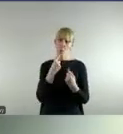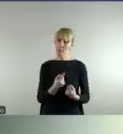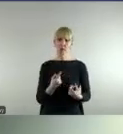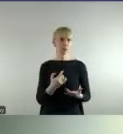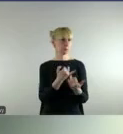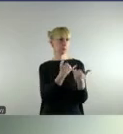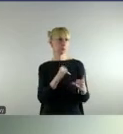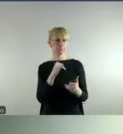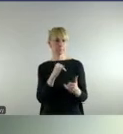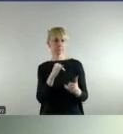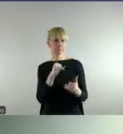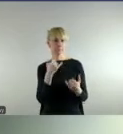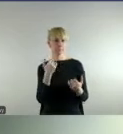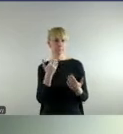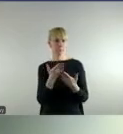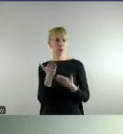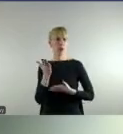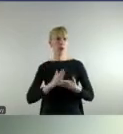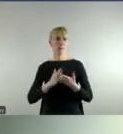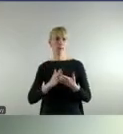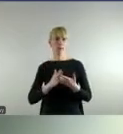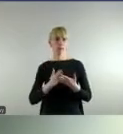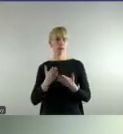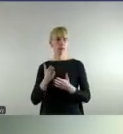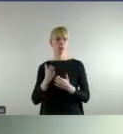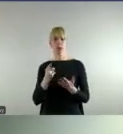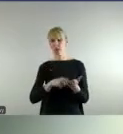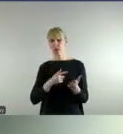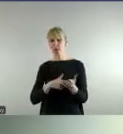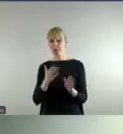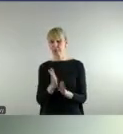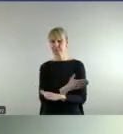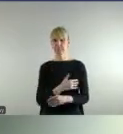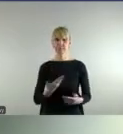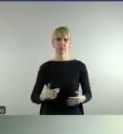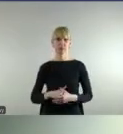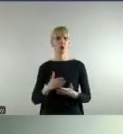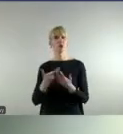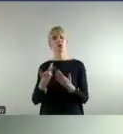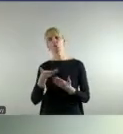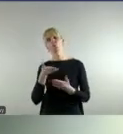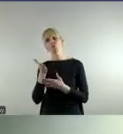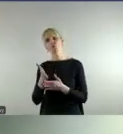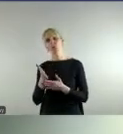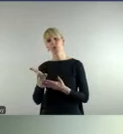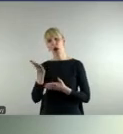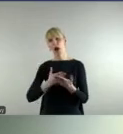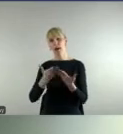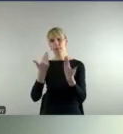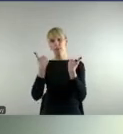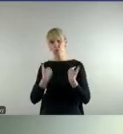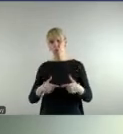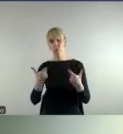a very overlooked resilience component, which is social capital in preparing for a future crisis.